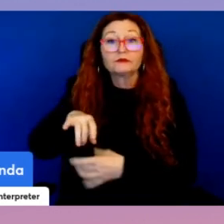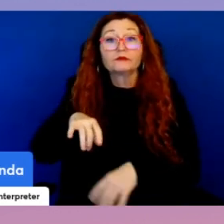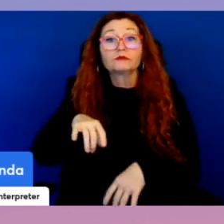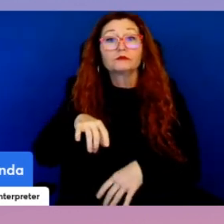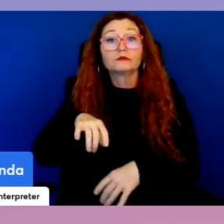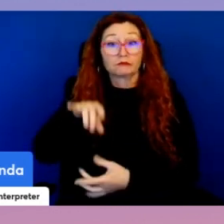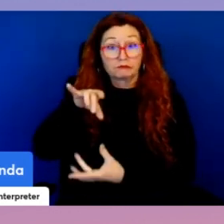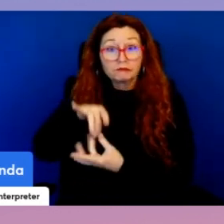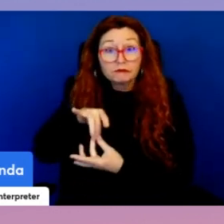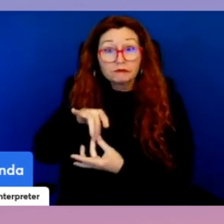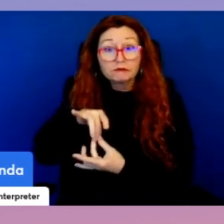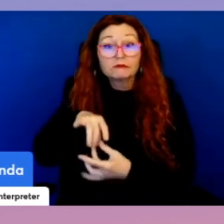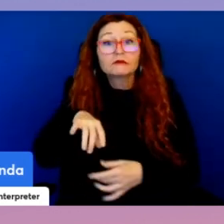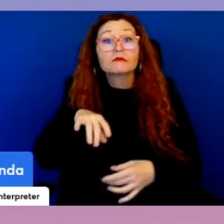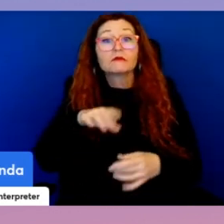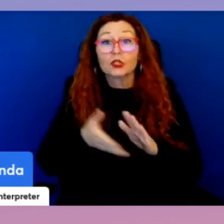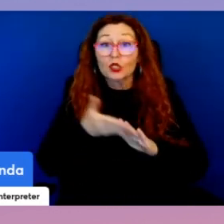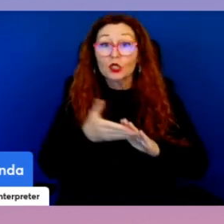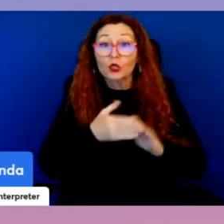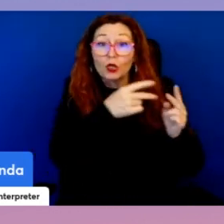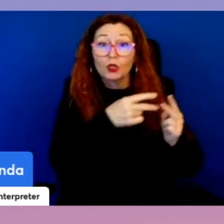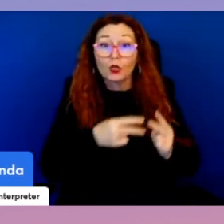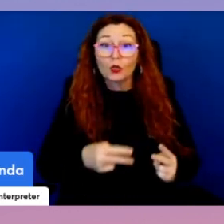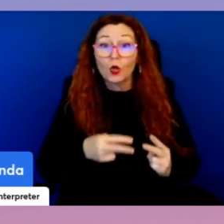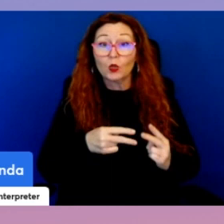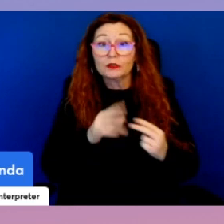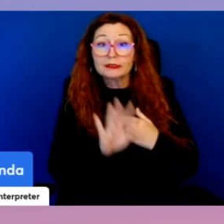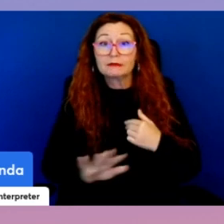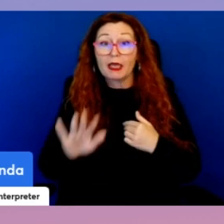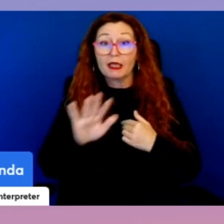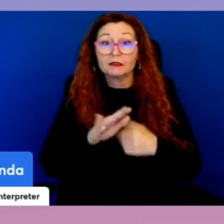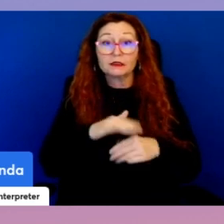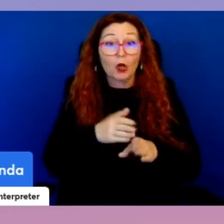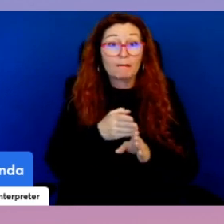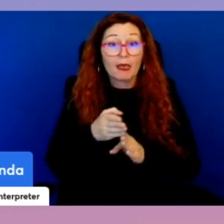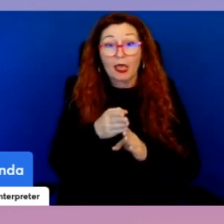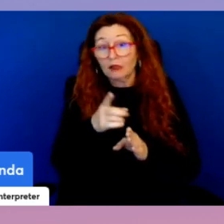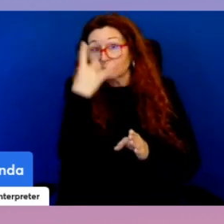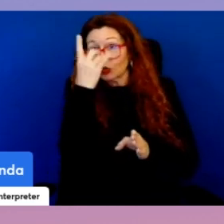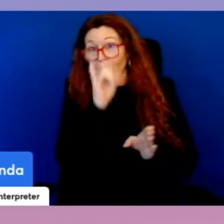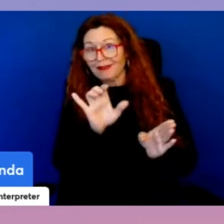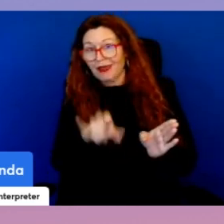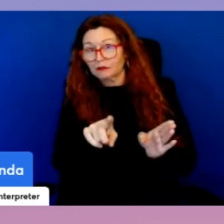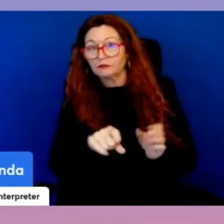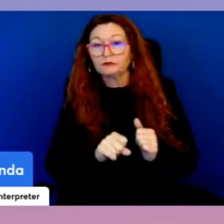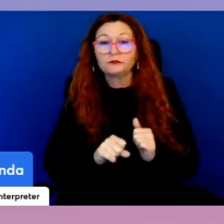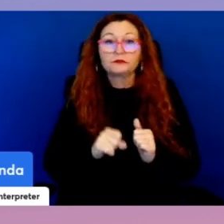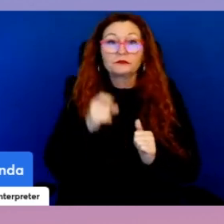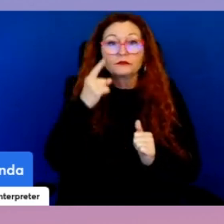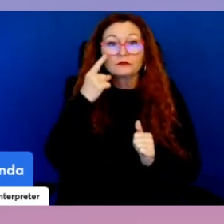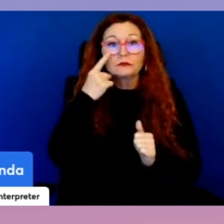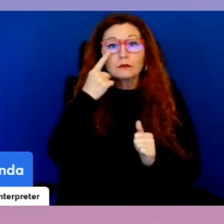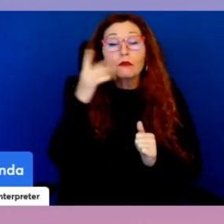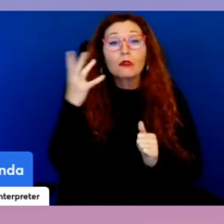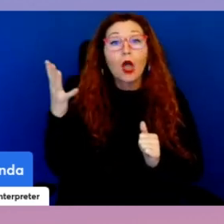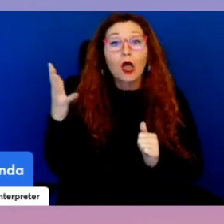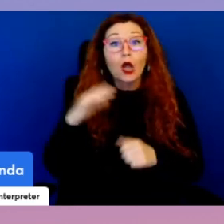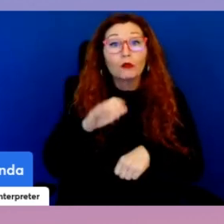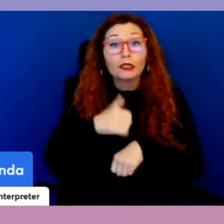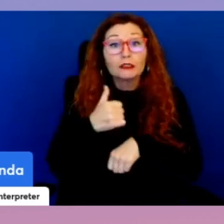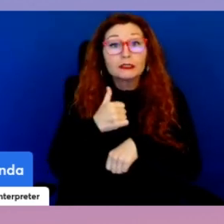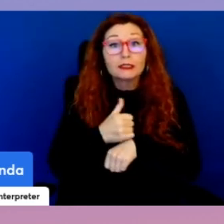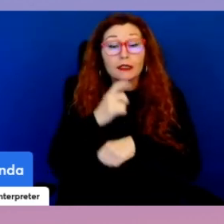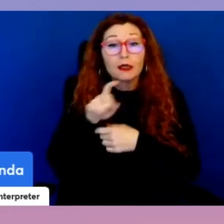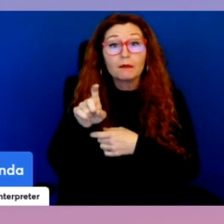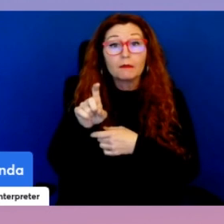fork it, you can run a code space on main like this. And I already set up the